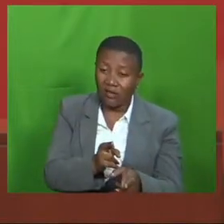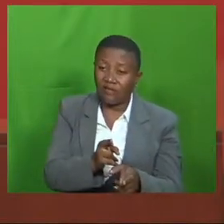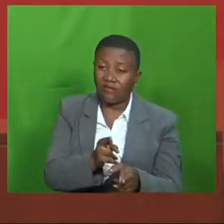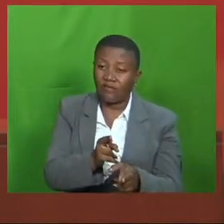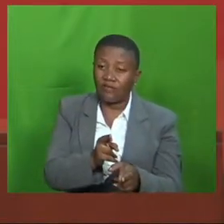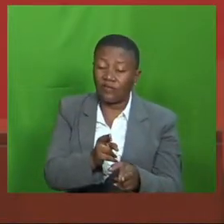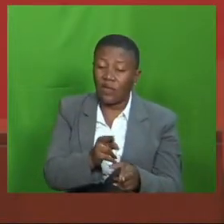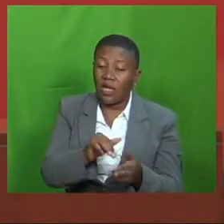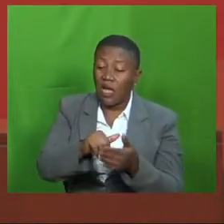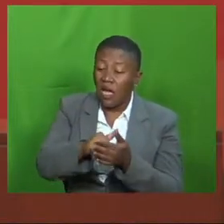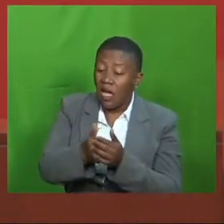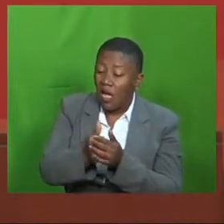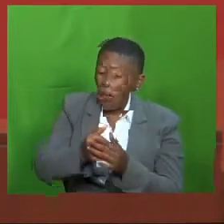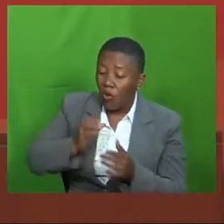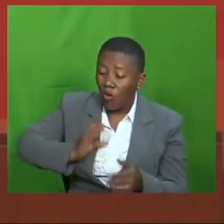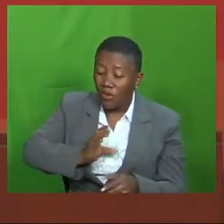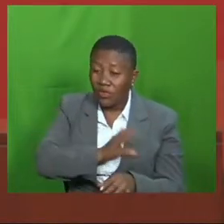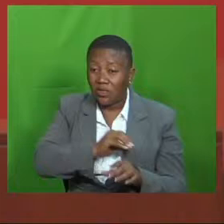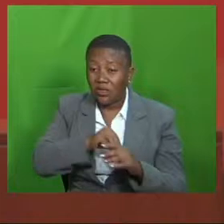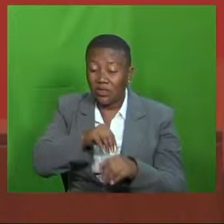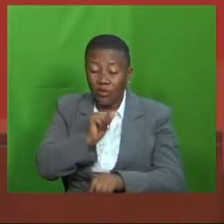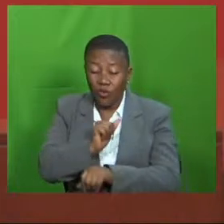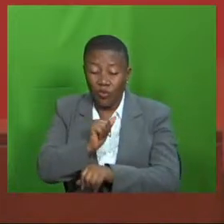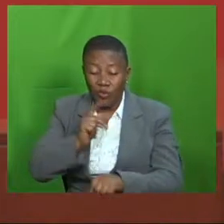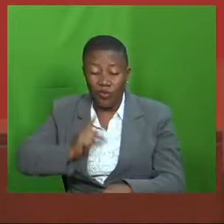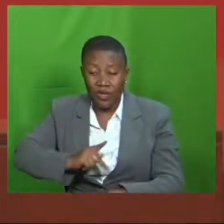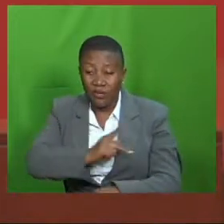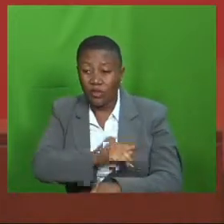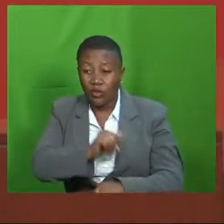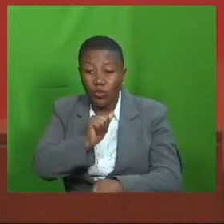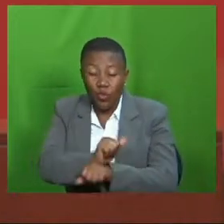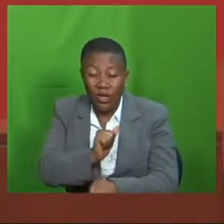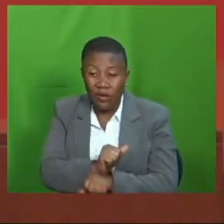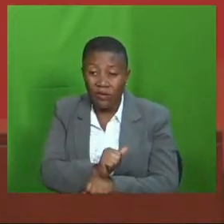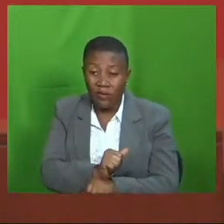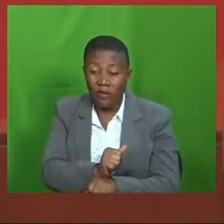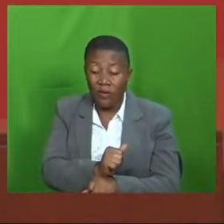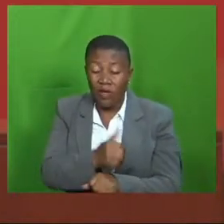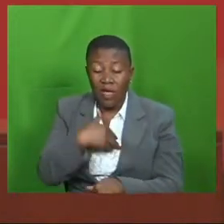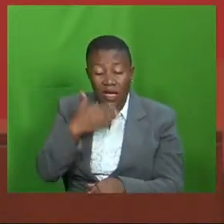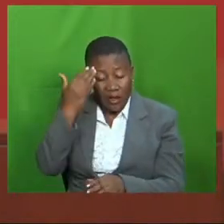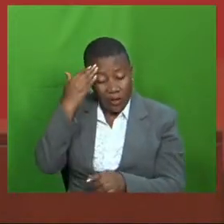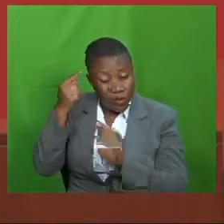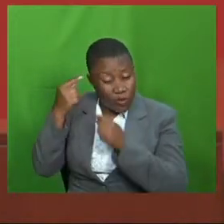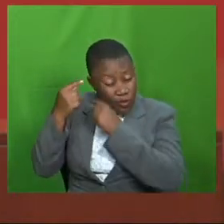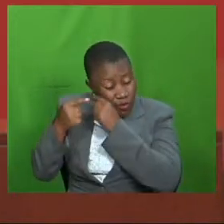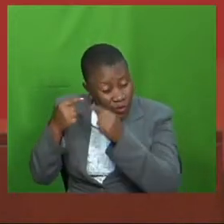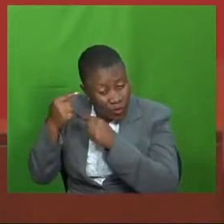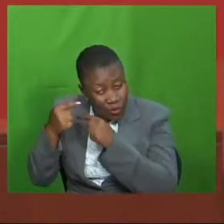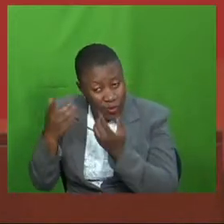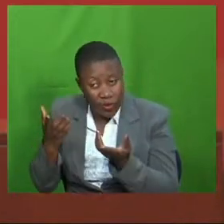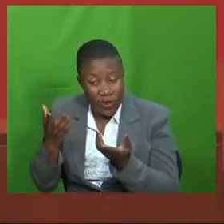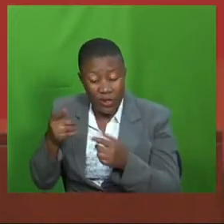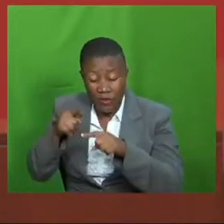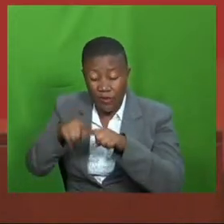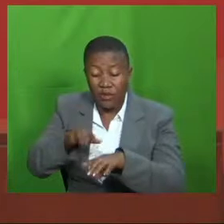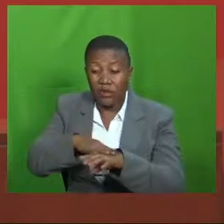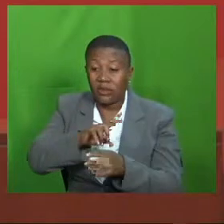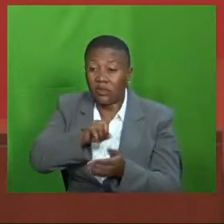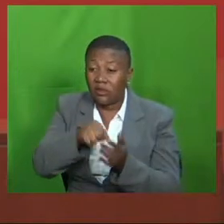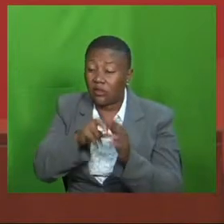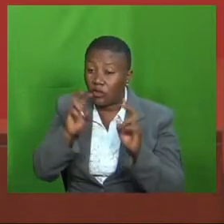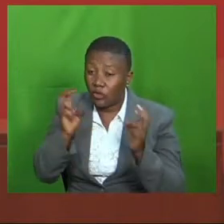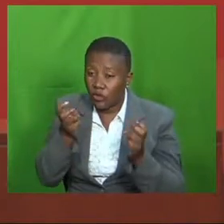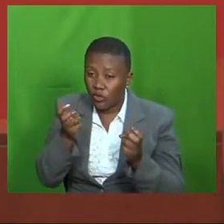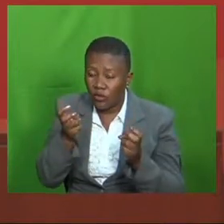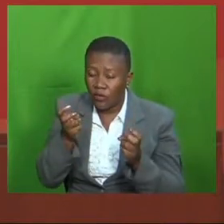to automatically bind the House, and no consideration whatsoever is required by the plenary in these matters. May